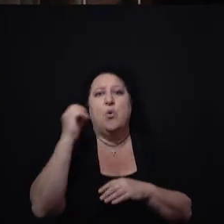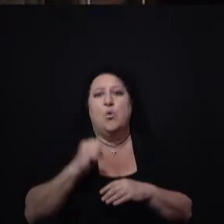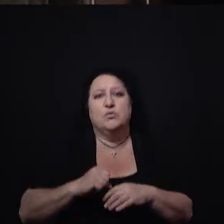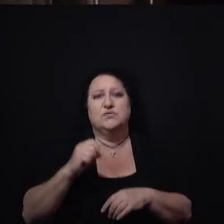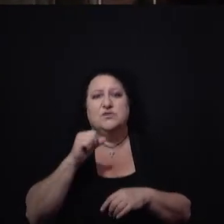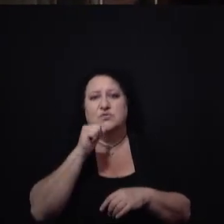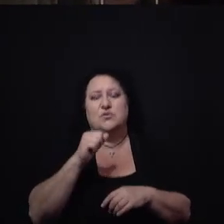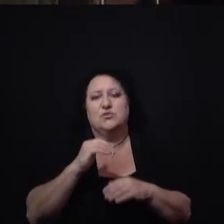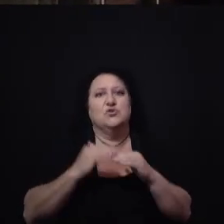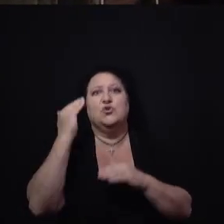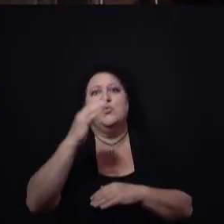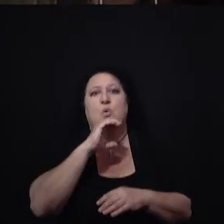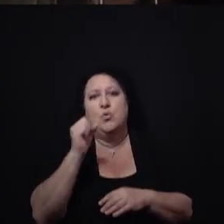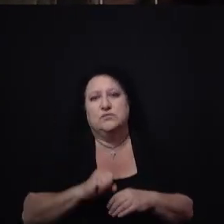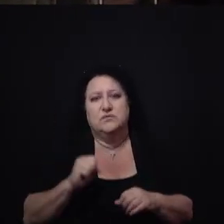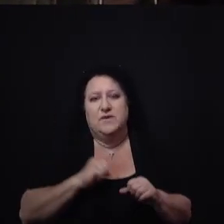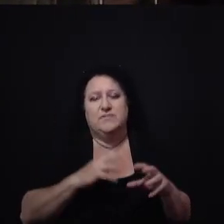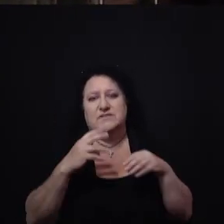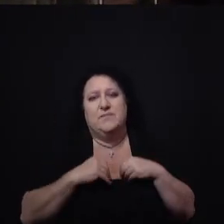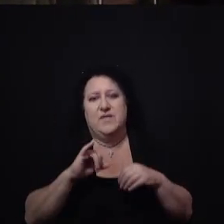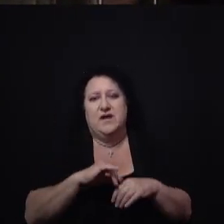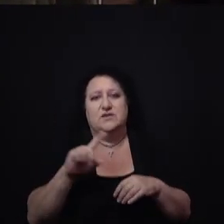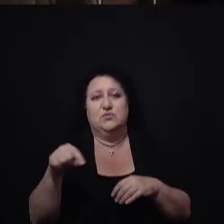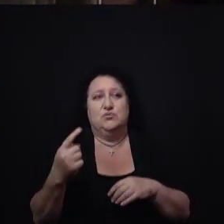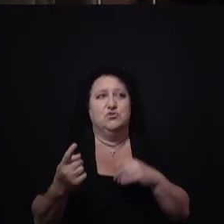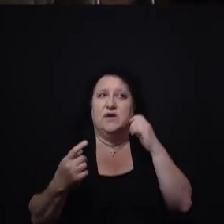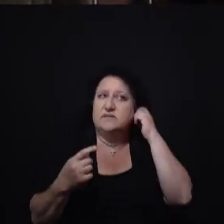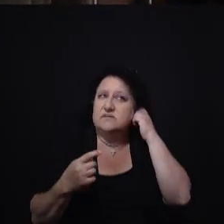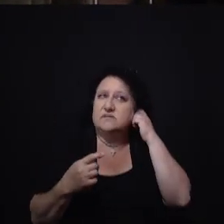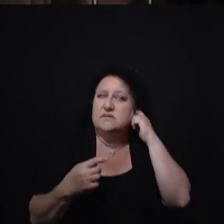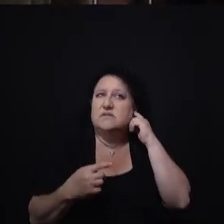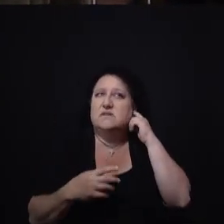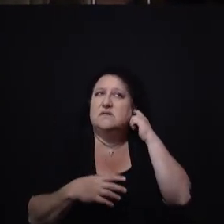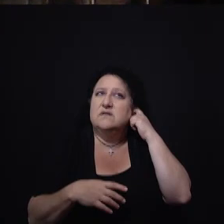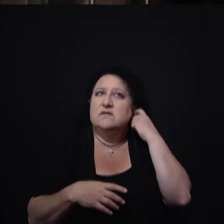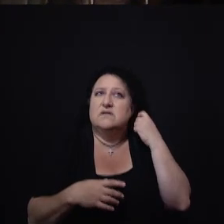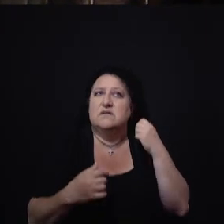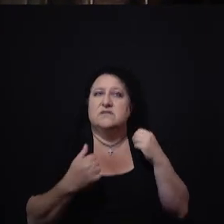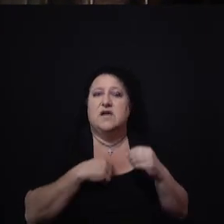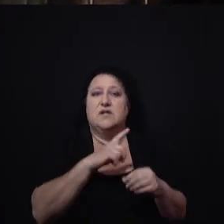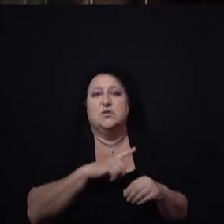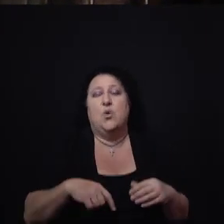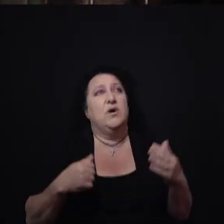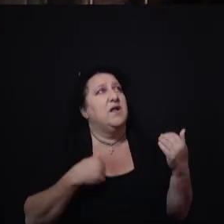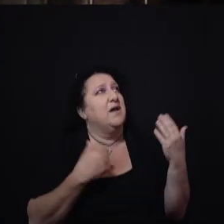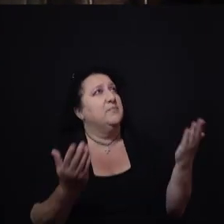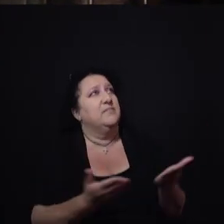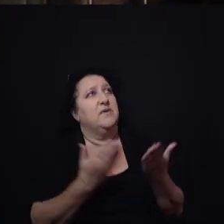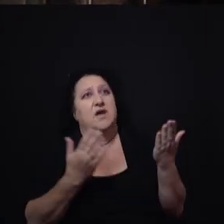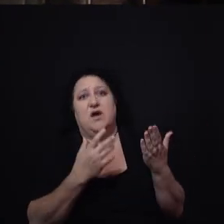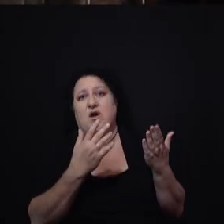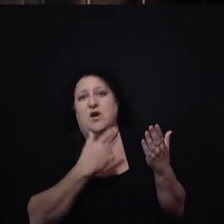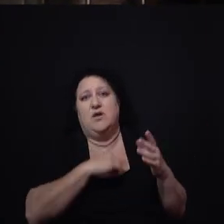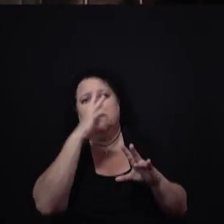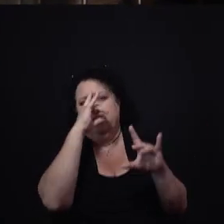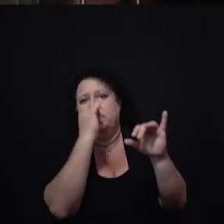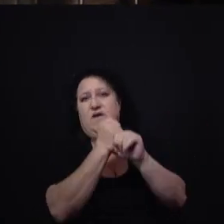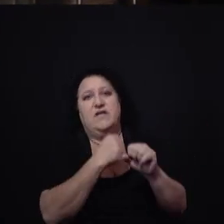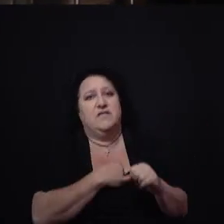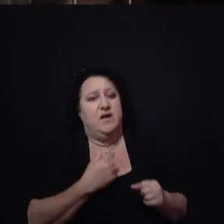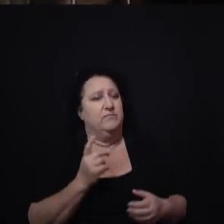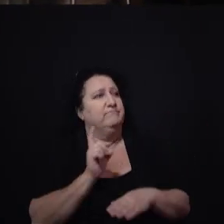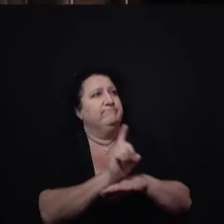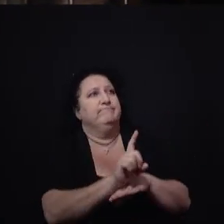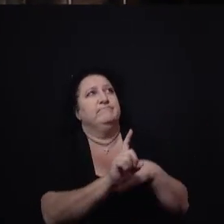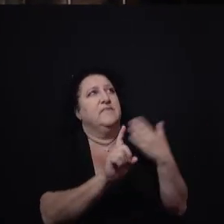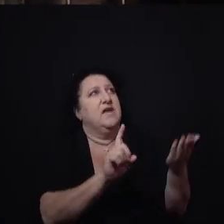Here I am. I'm going to take by faith that you are who you say you are and that you're going to do what you said you're going to do.